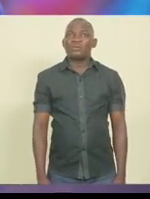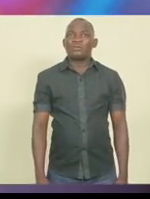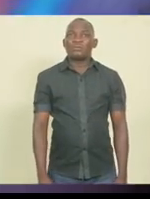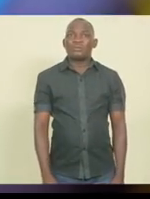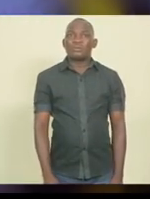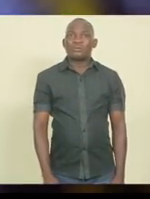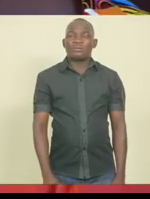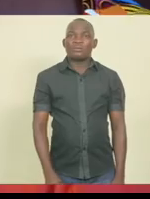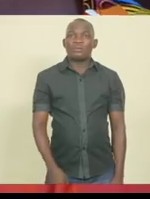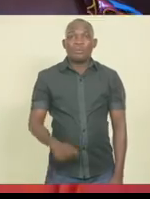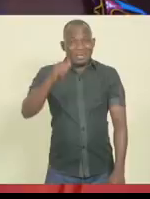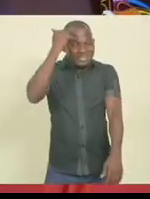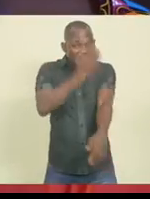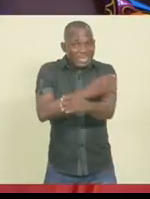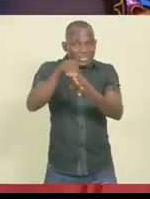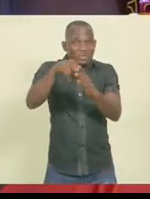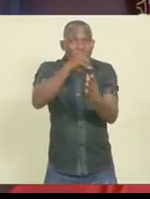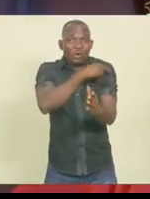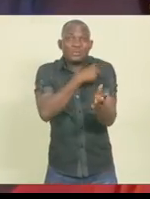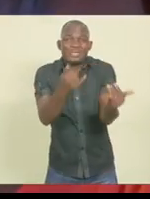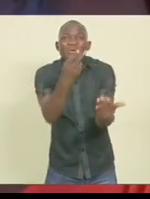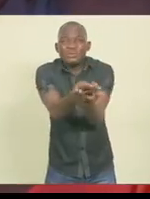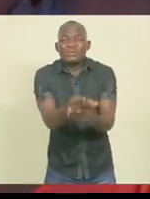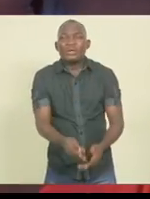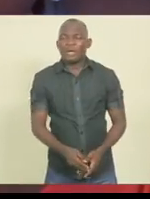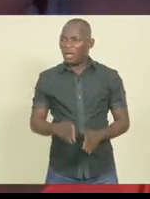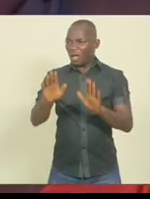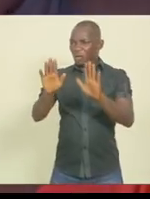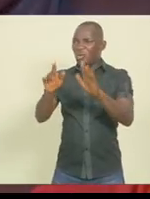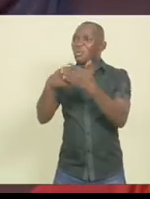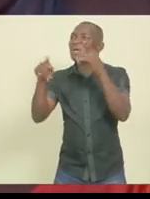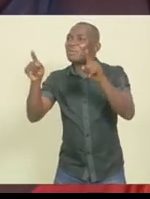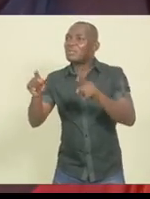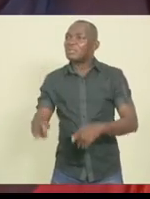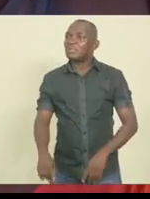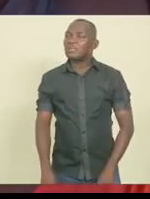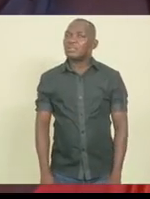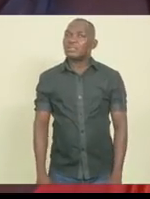his life. Mrs. Mensah, just calm down. Tell me exactly what happened.